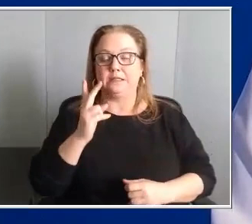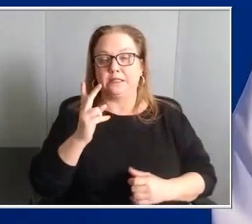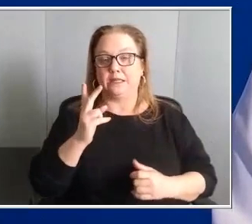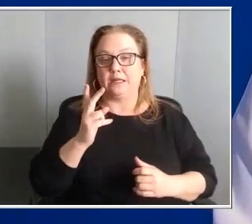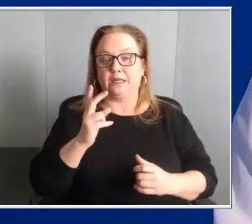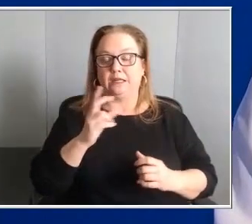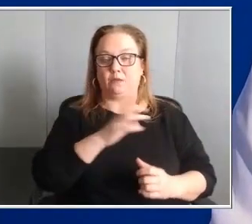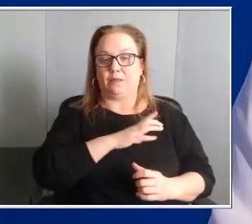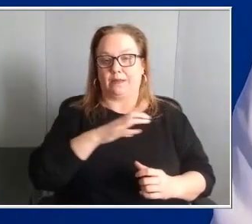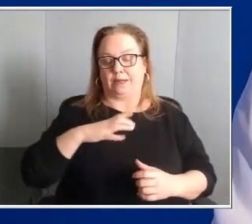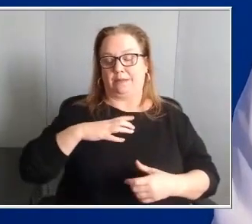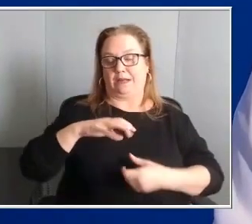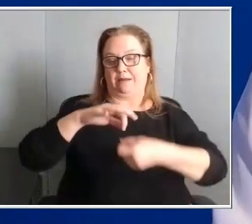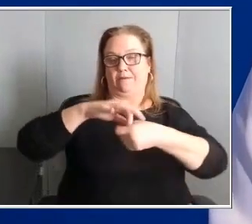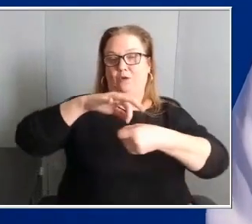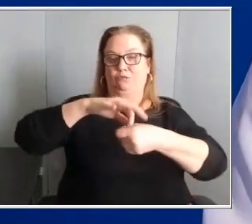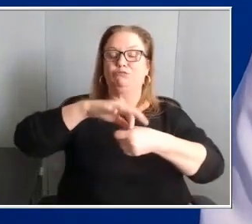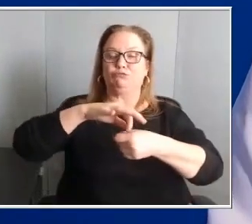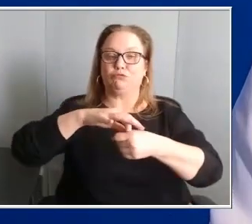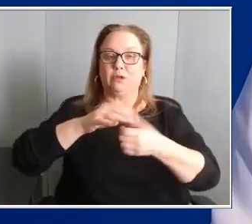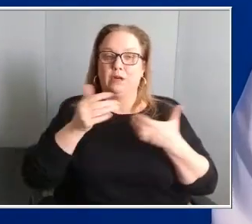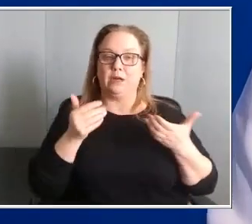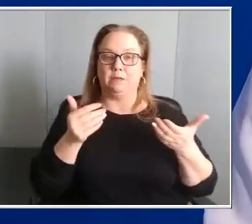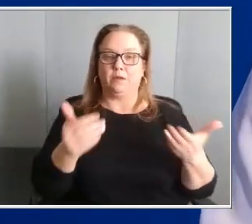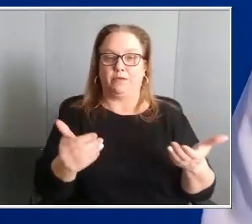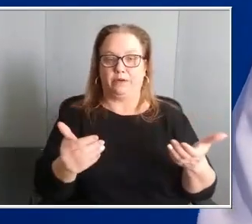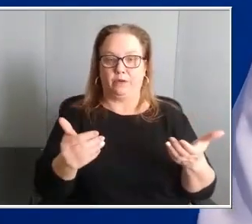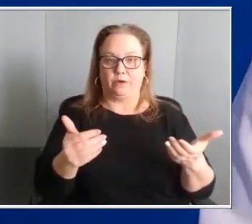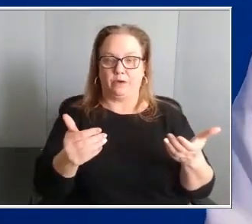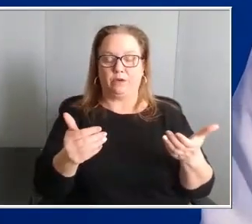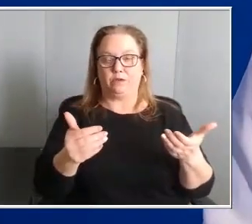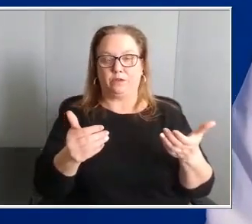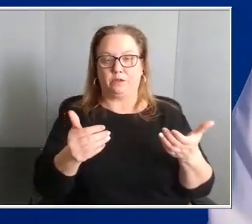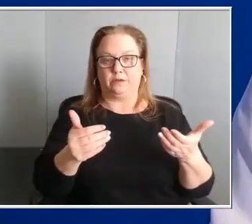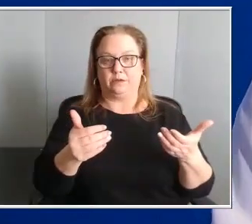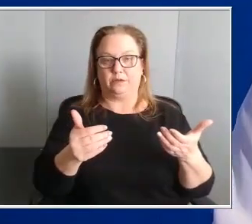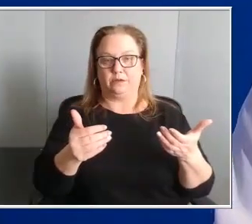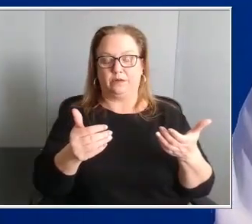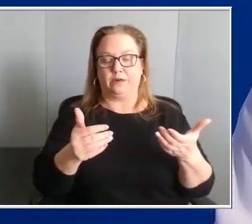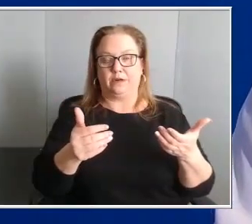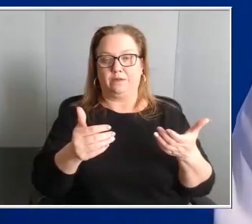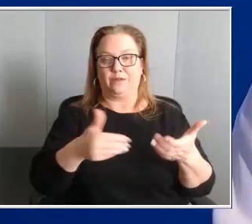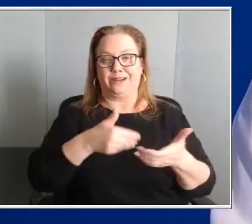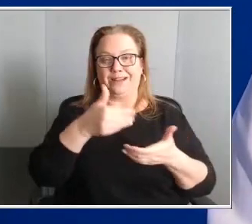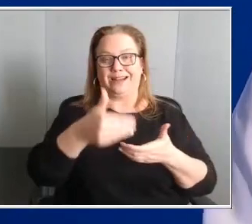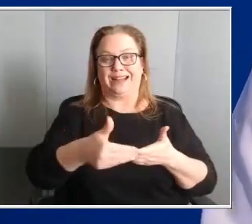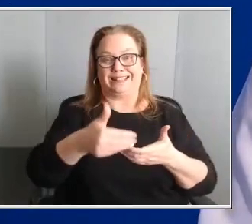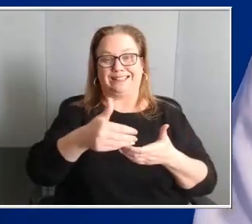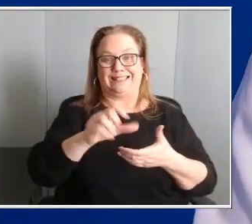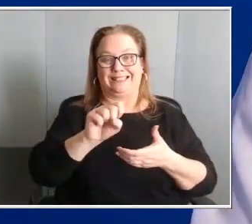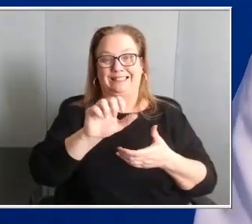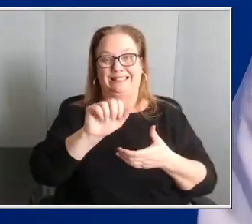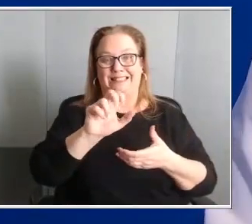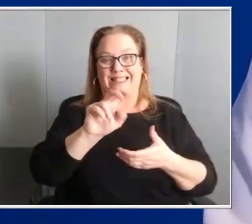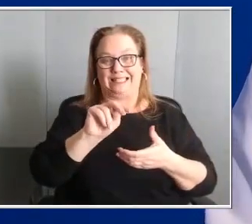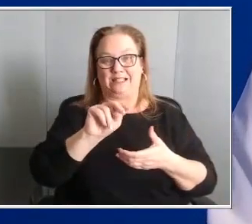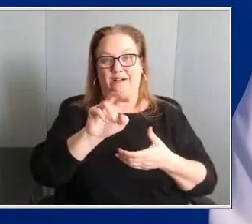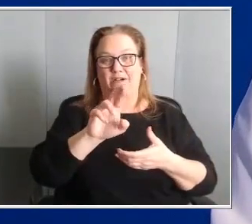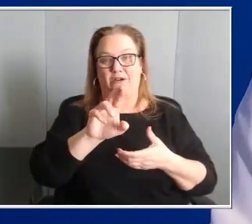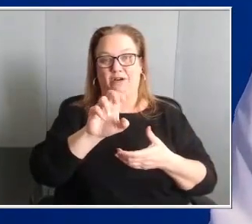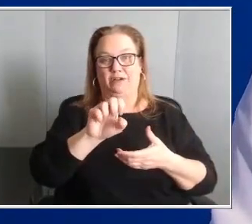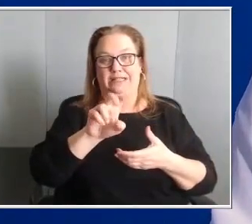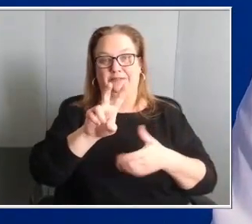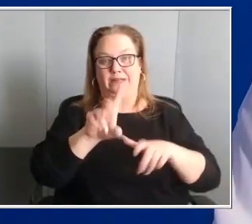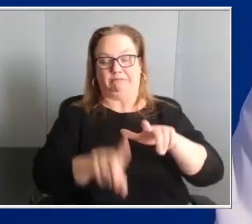committee votes for. But I think moving forward, especially for next respiratory viral season where RSV is more